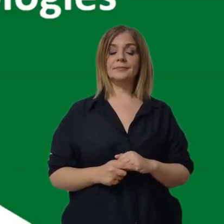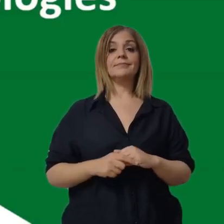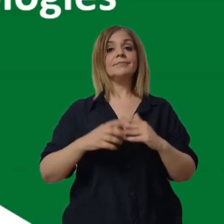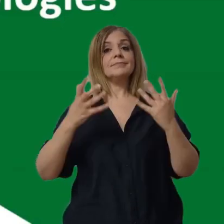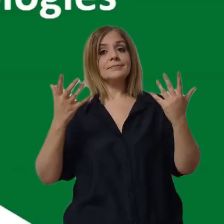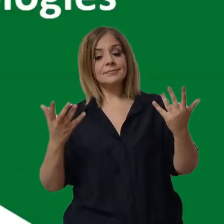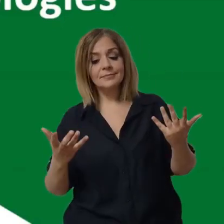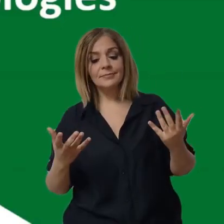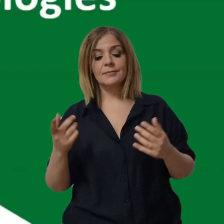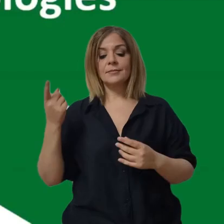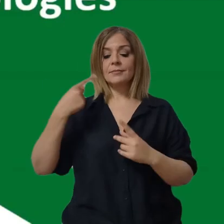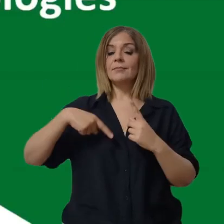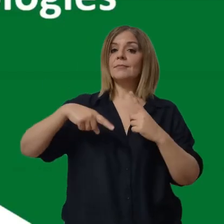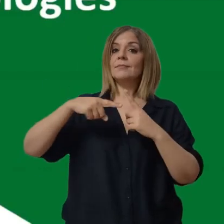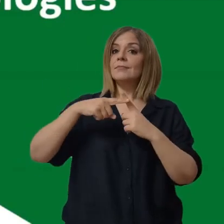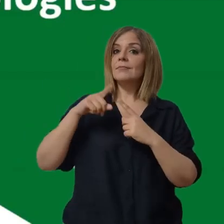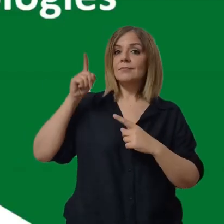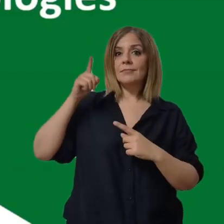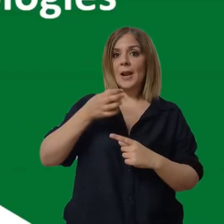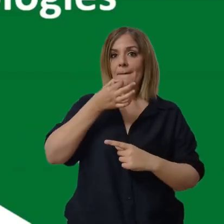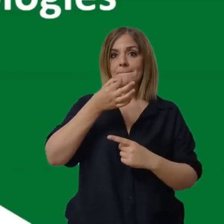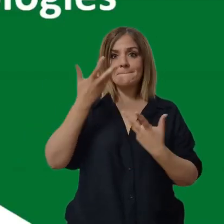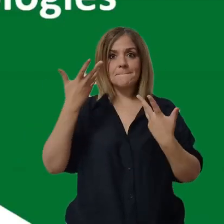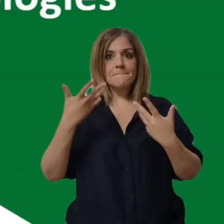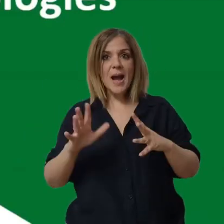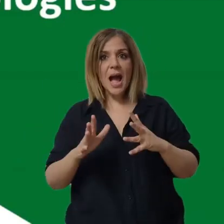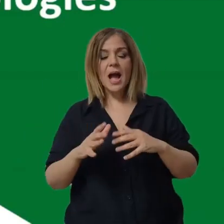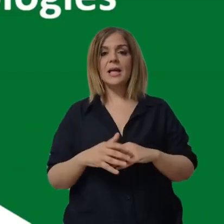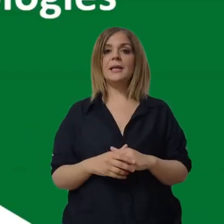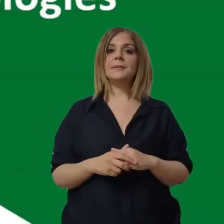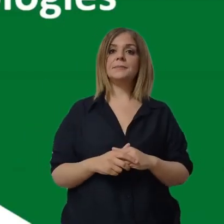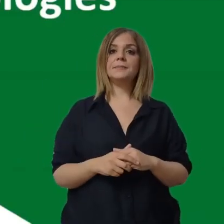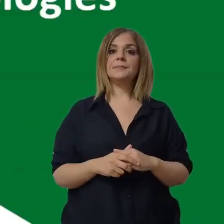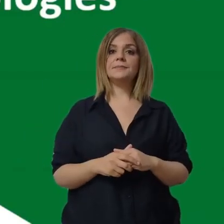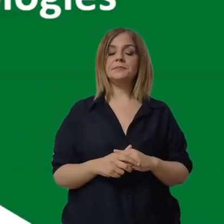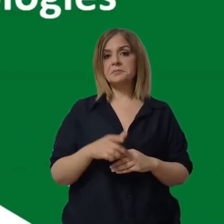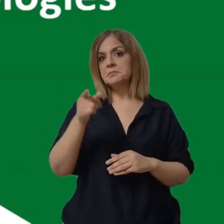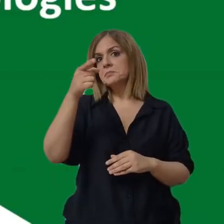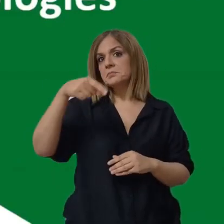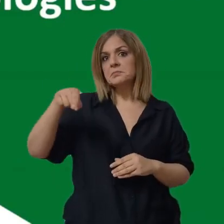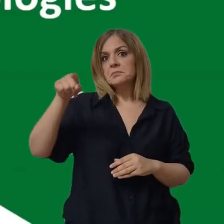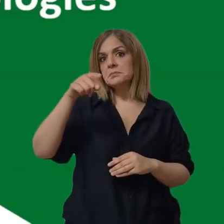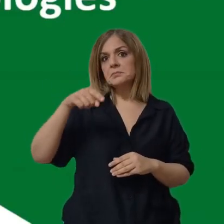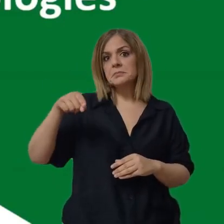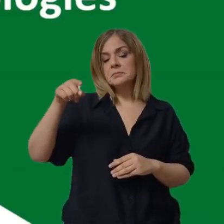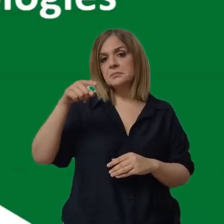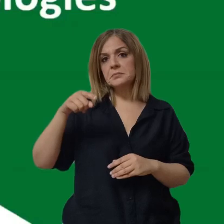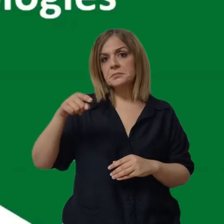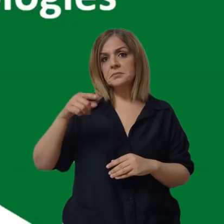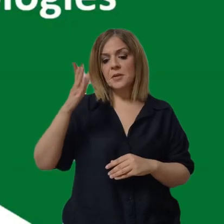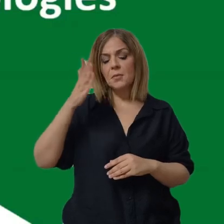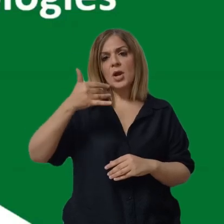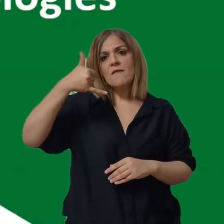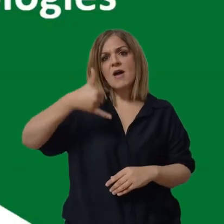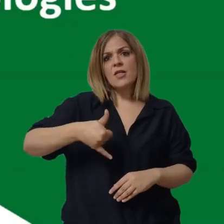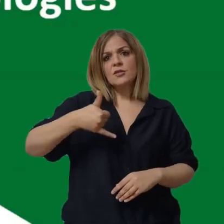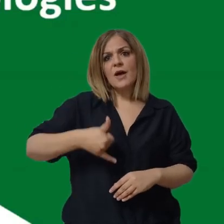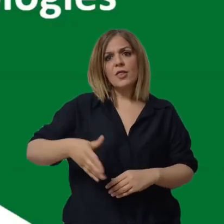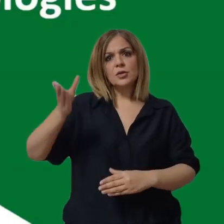Okay, this is also something that we already said, and that you can deepen